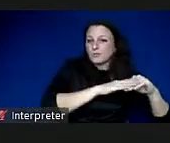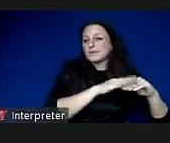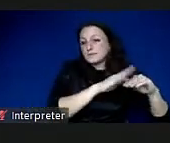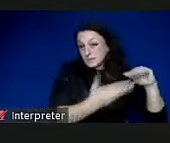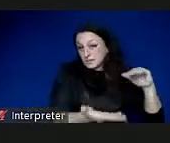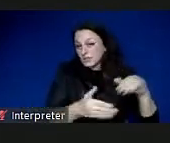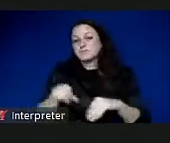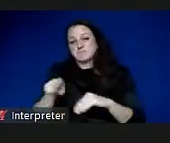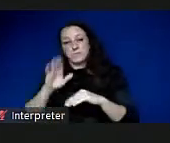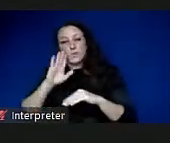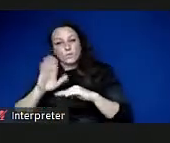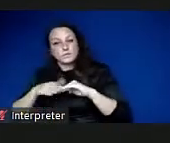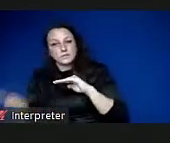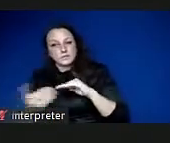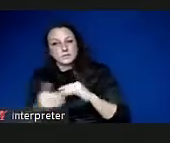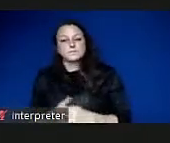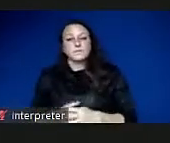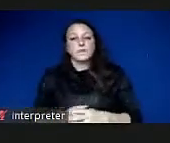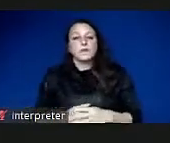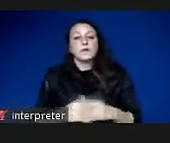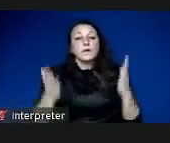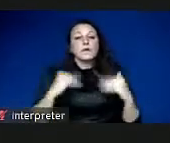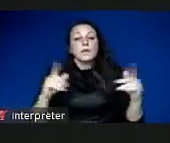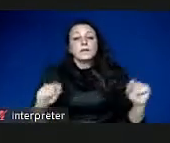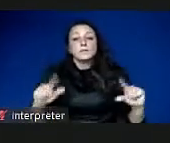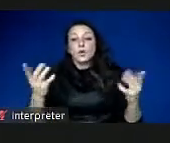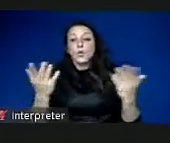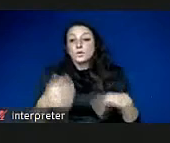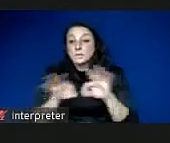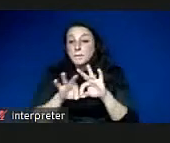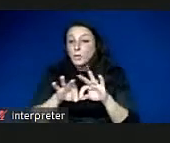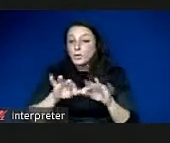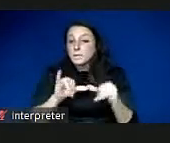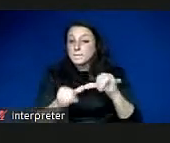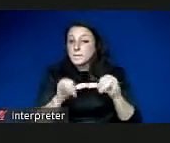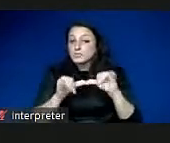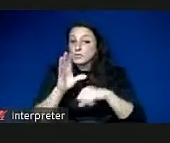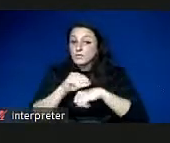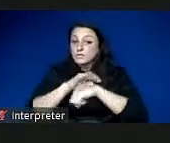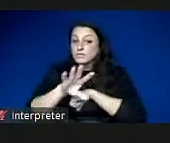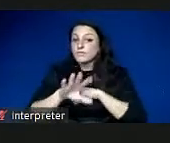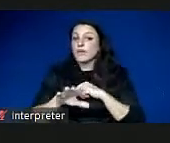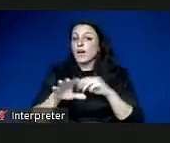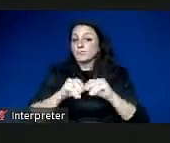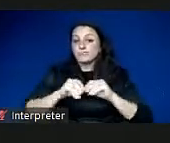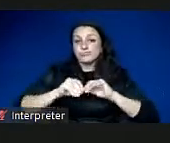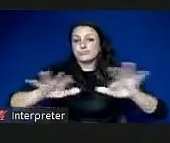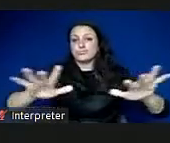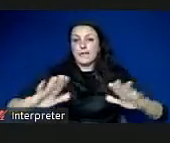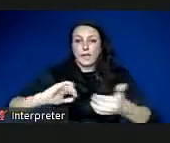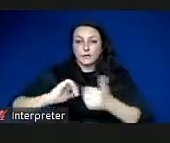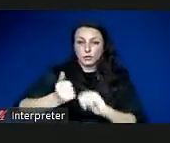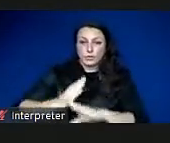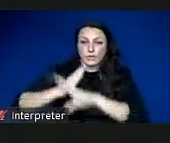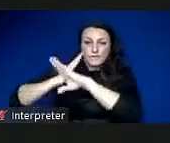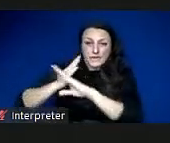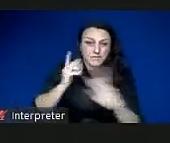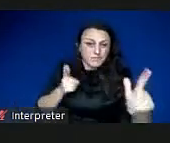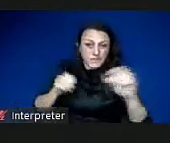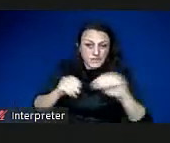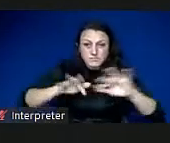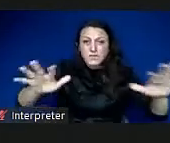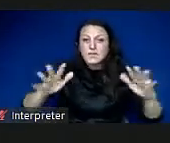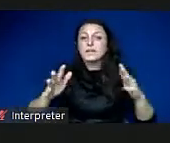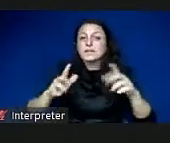Next slide. All right. So an important measure of the impact of outbreak prevention and response work is the size of the